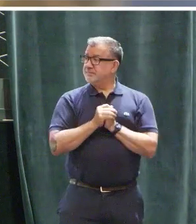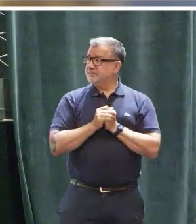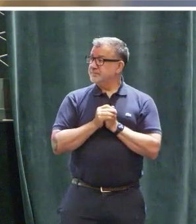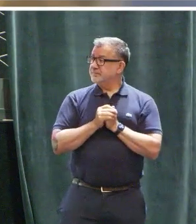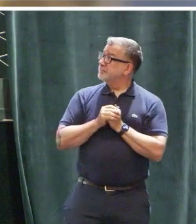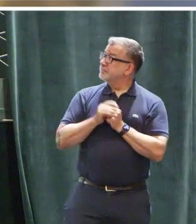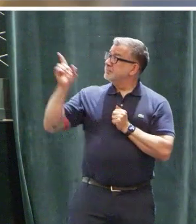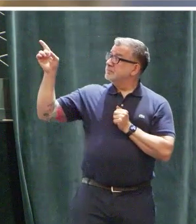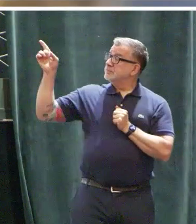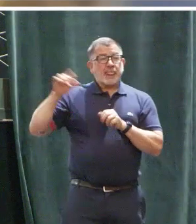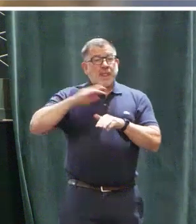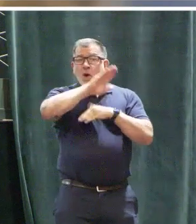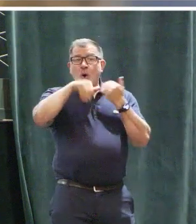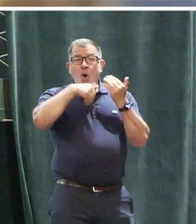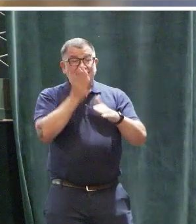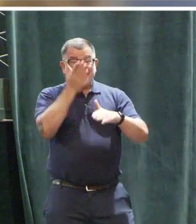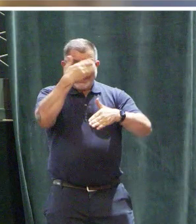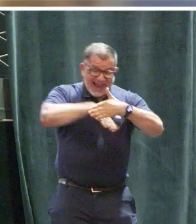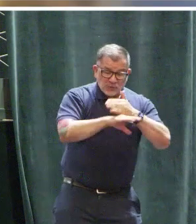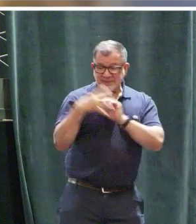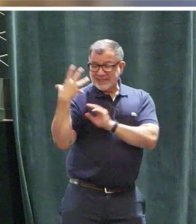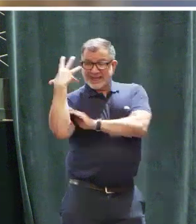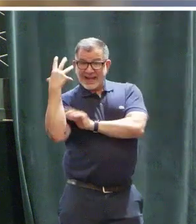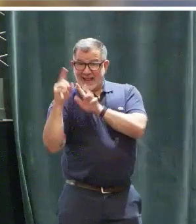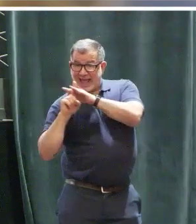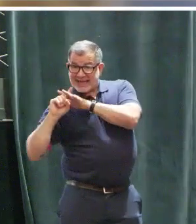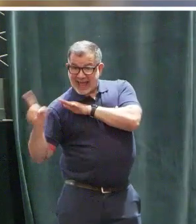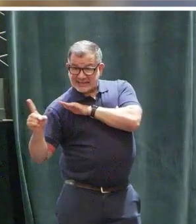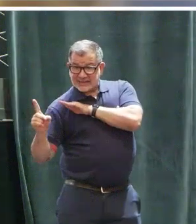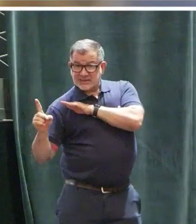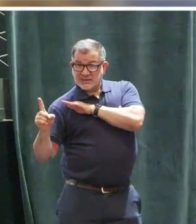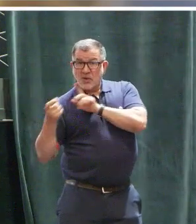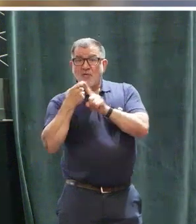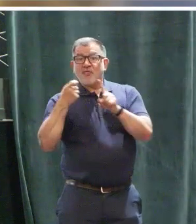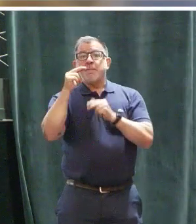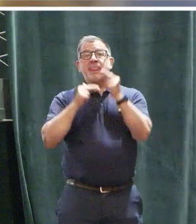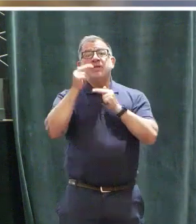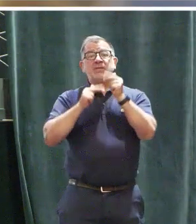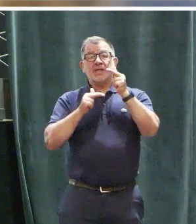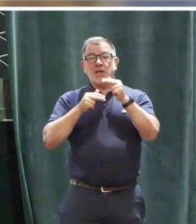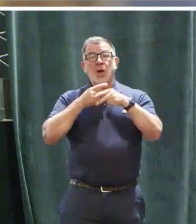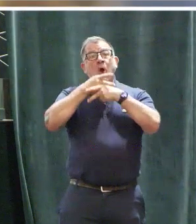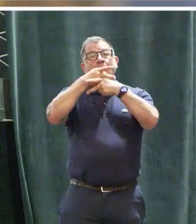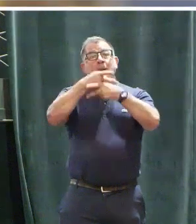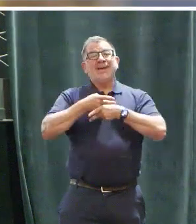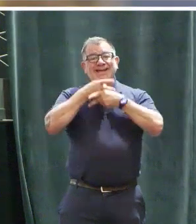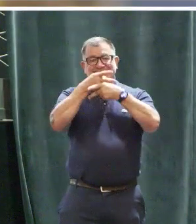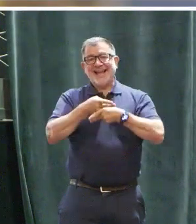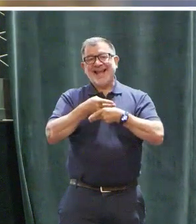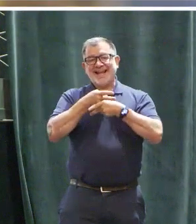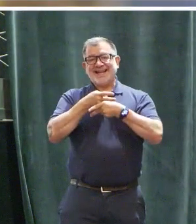here, all of the entrances and exits to and from the buildings are maintained by virtue